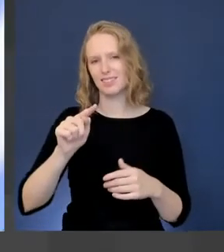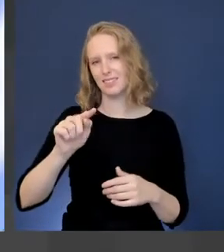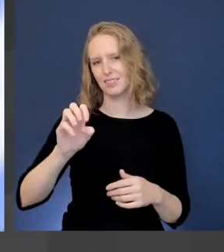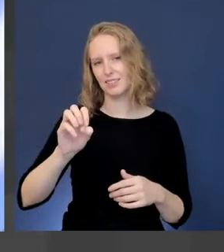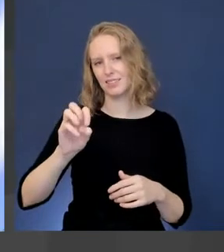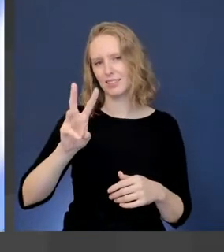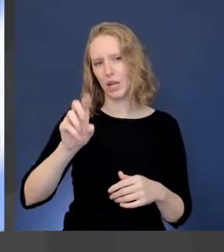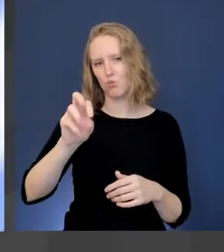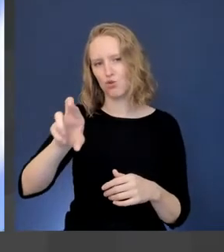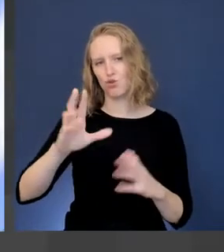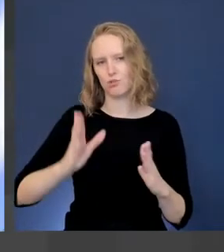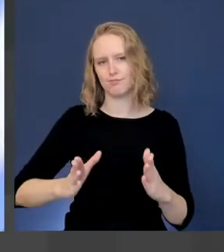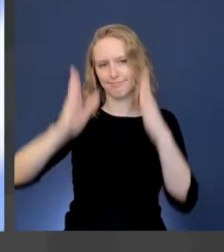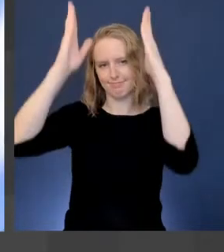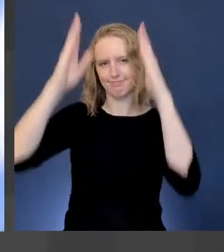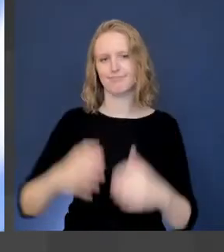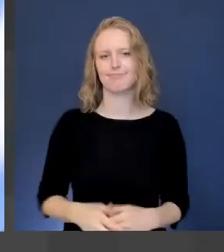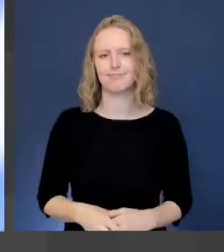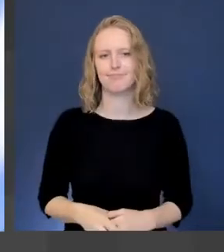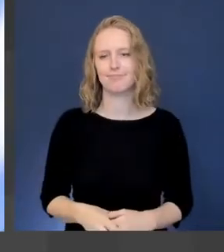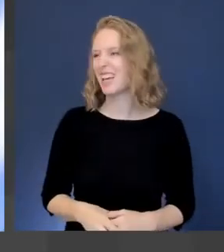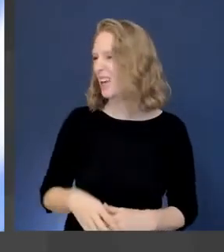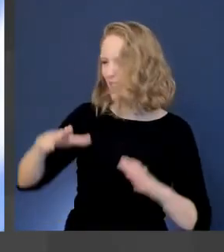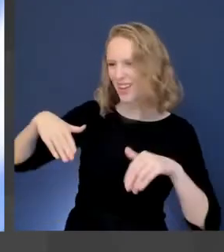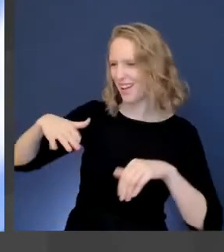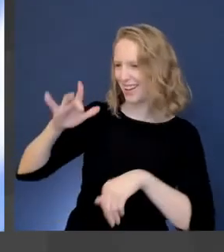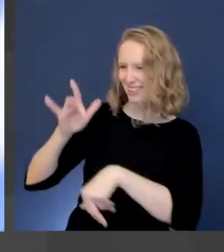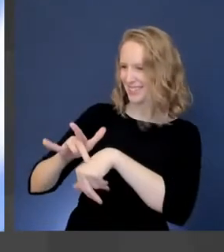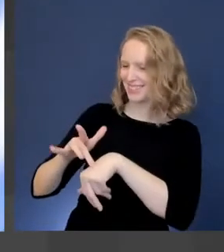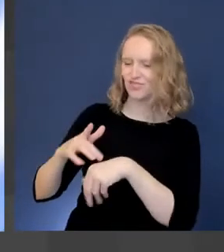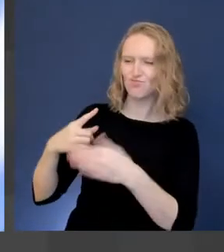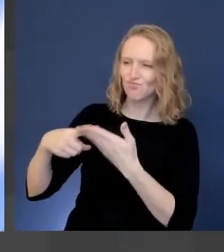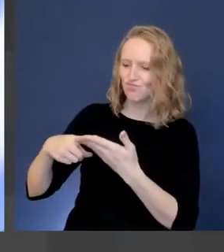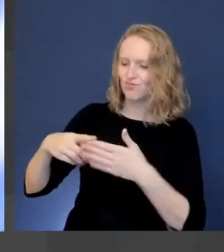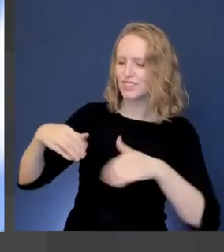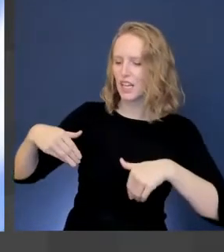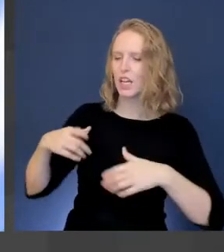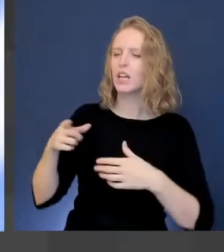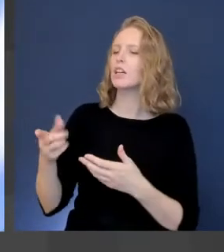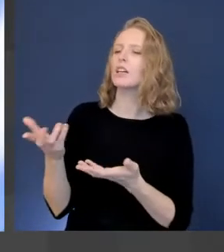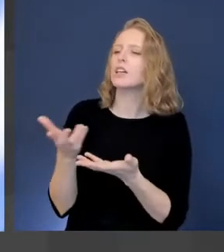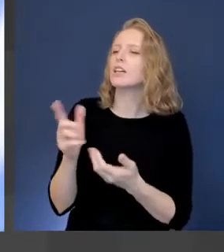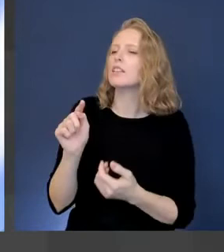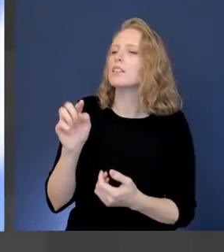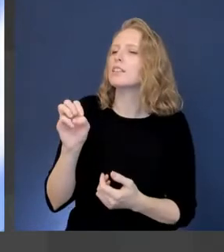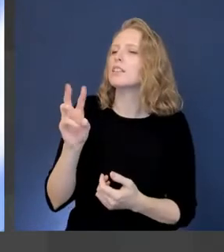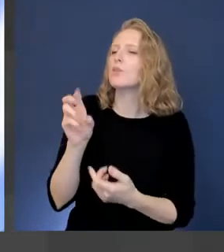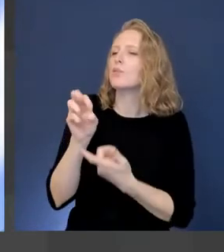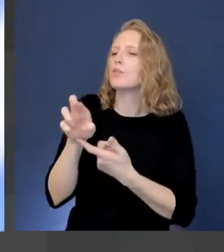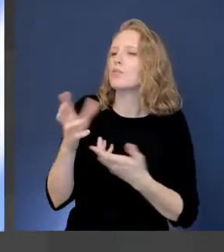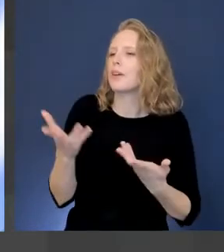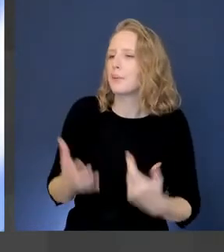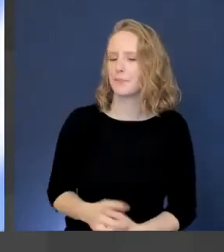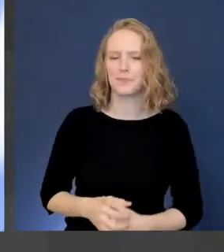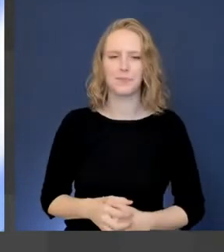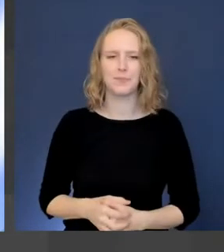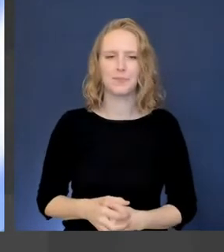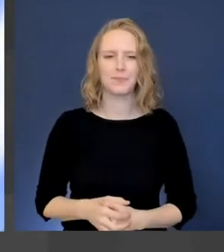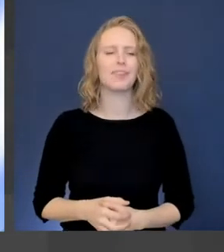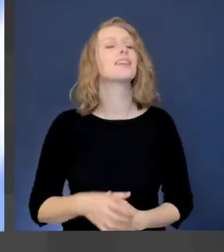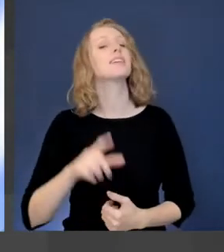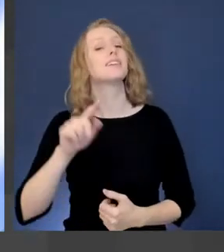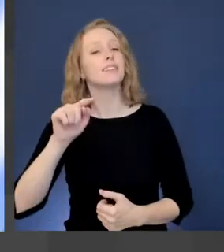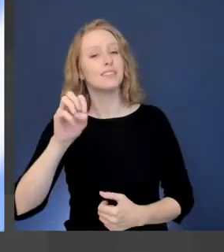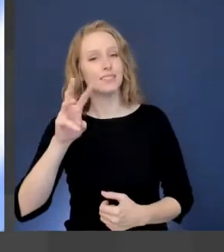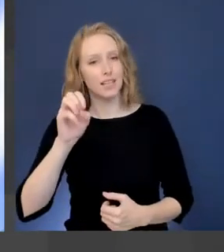the tower, which we have not spoken about yet. No. So what is the tower? The tower is another free single-player